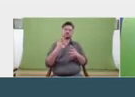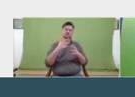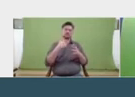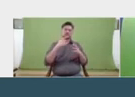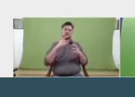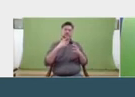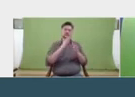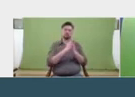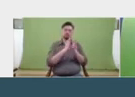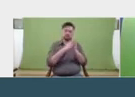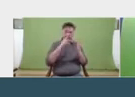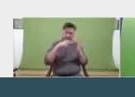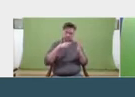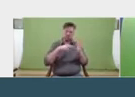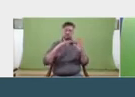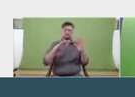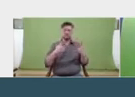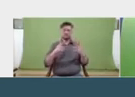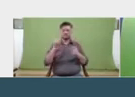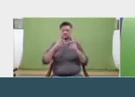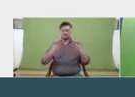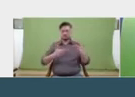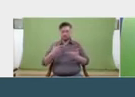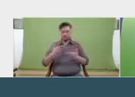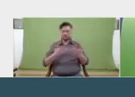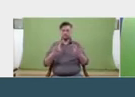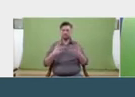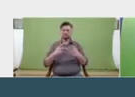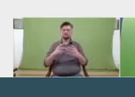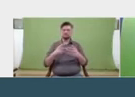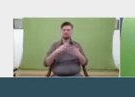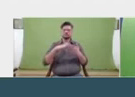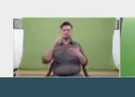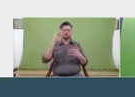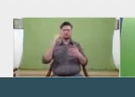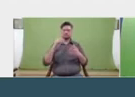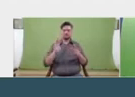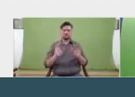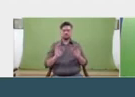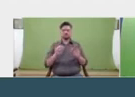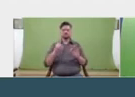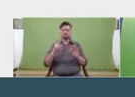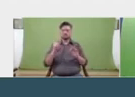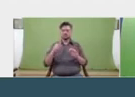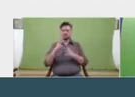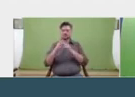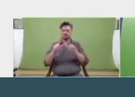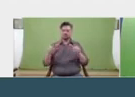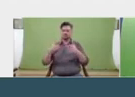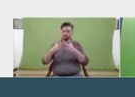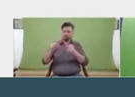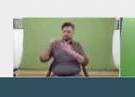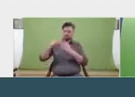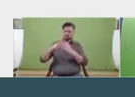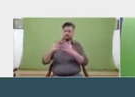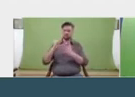behavior but by scientifically examining sign language in terms of its linguistic properties third in linguistics we study